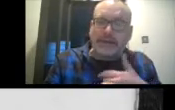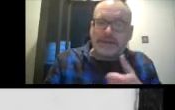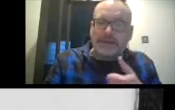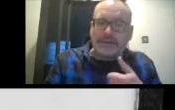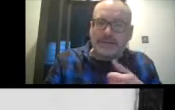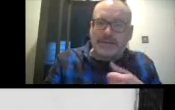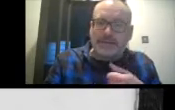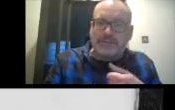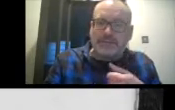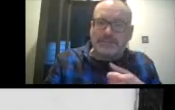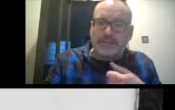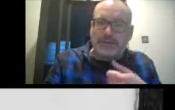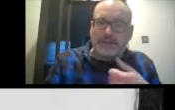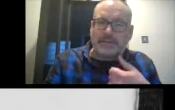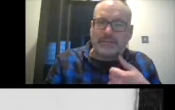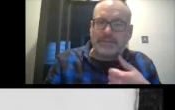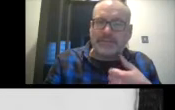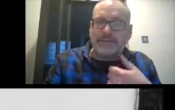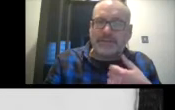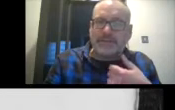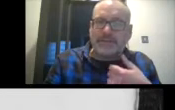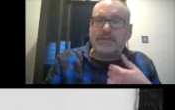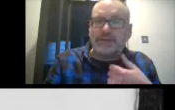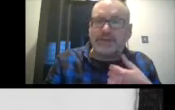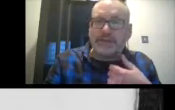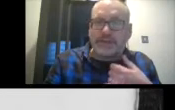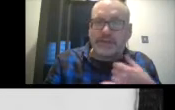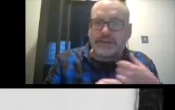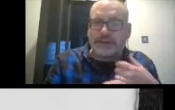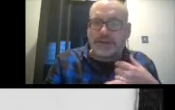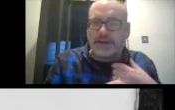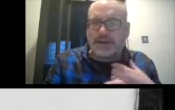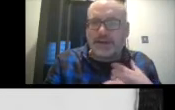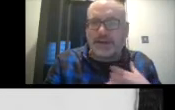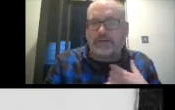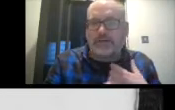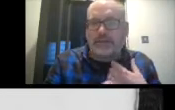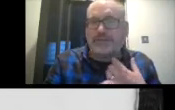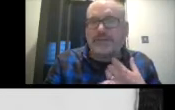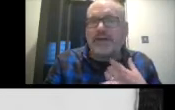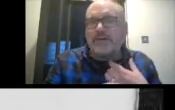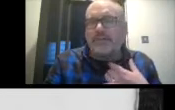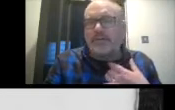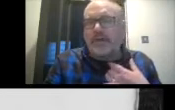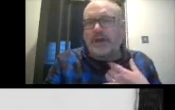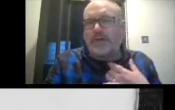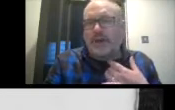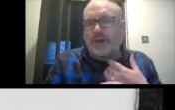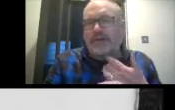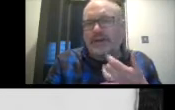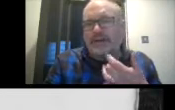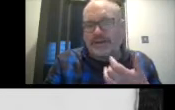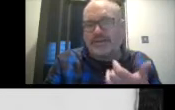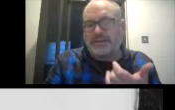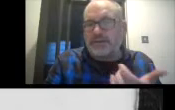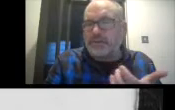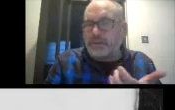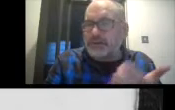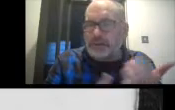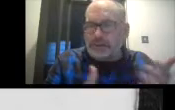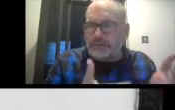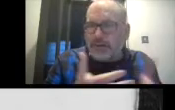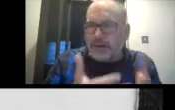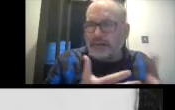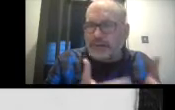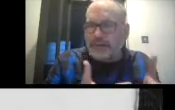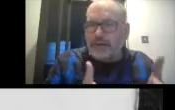It had been illegal since the 16th century, essentially, and criminalised. But what I started to notice was